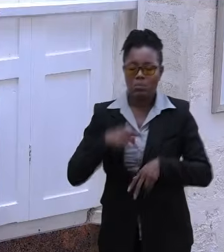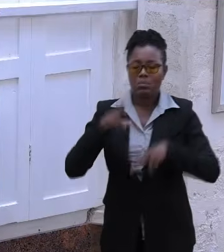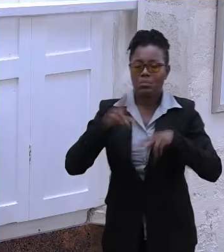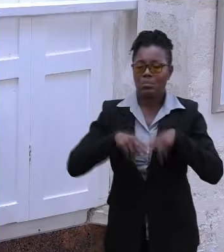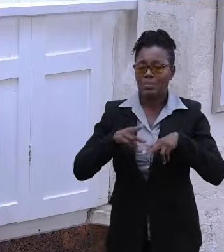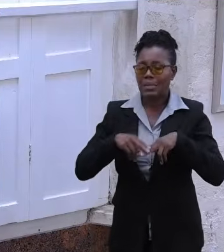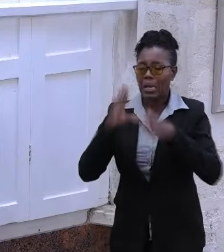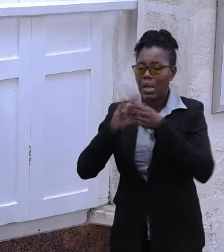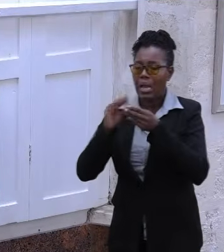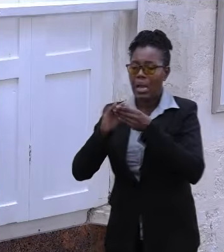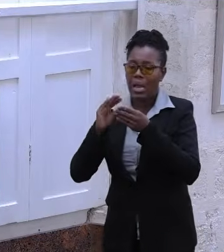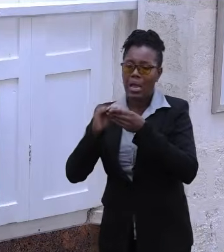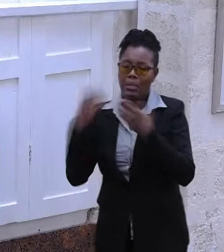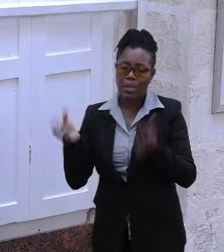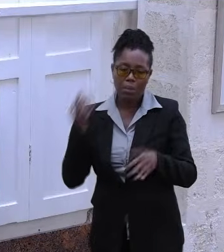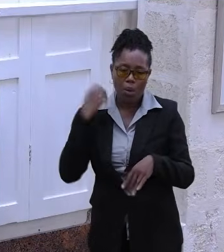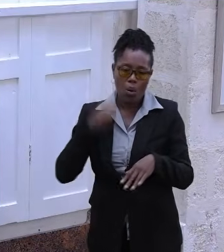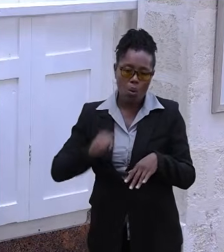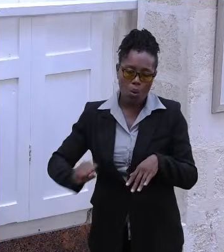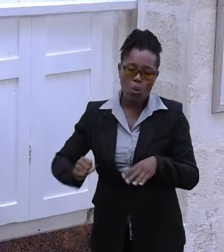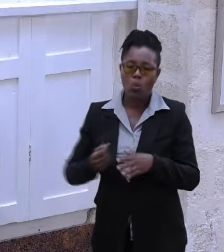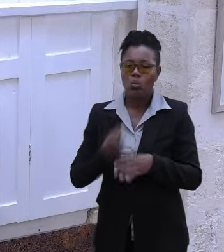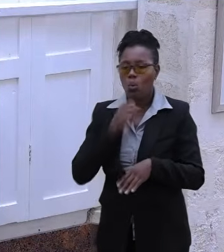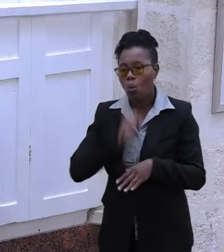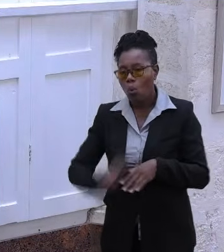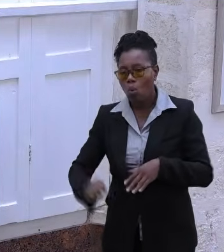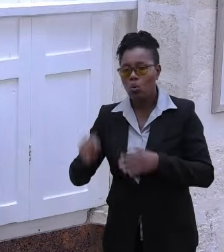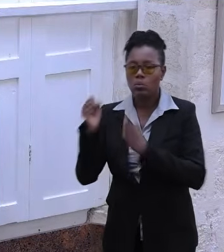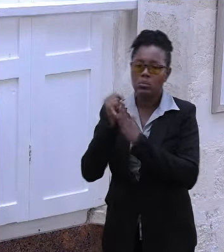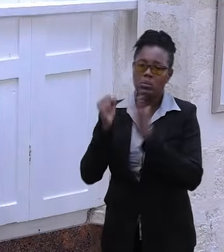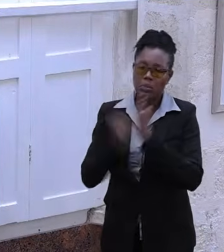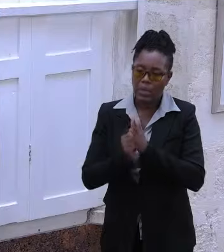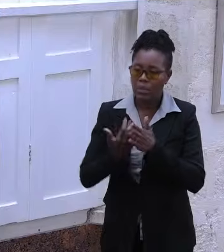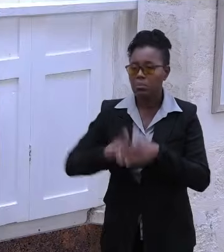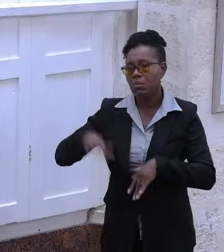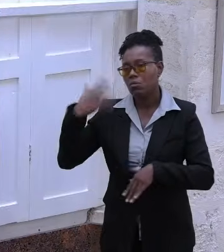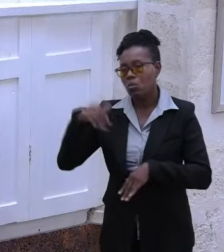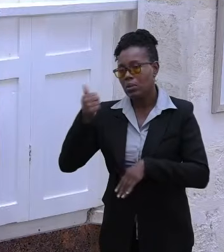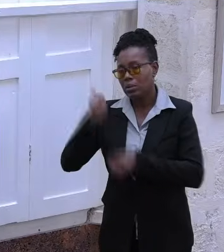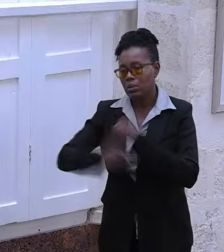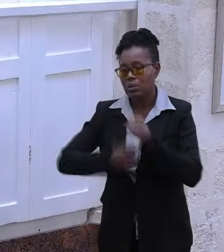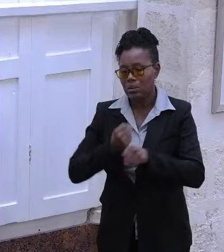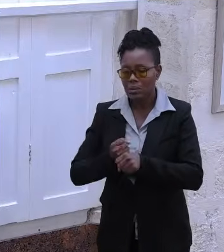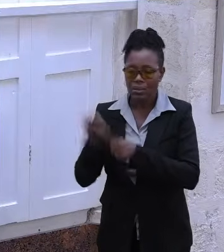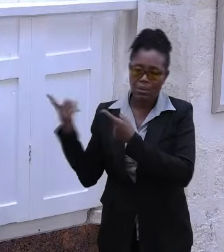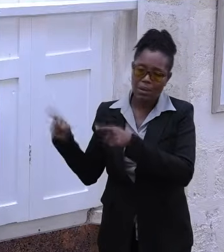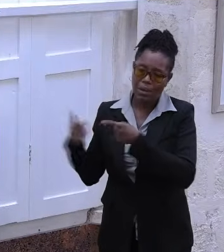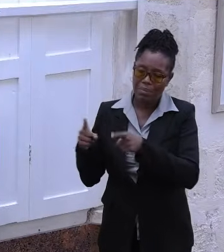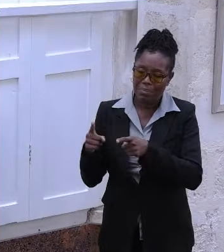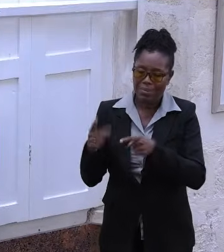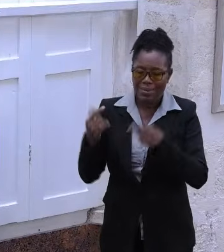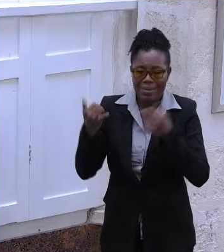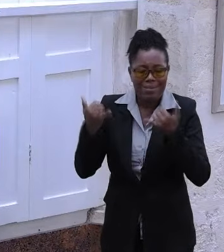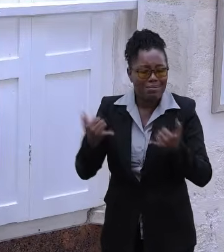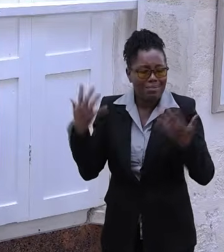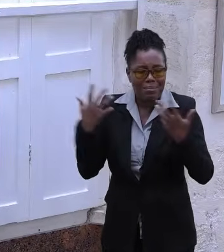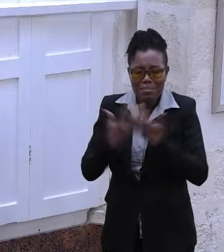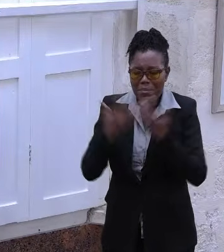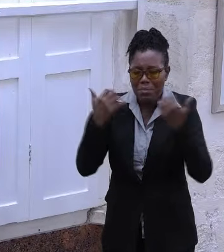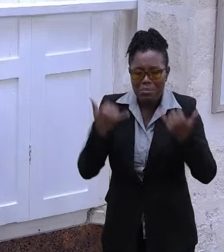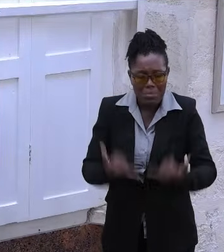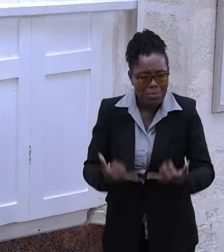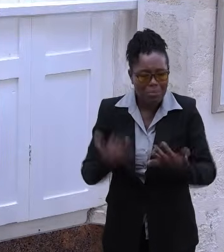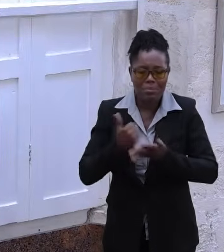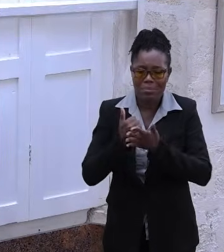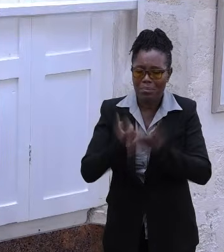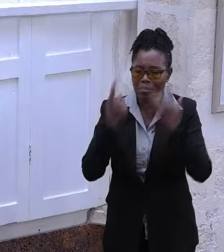gold standards, and what was then 10 years cannot facilitate what we have